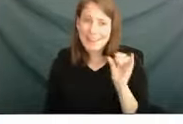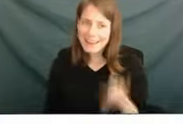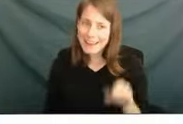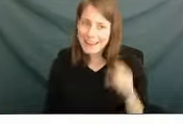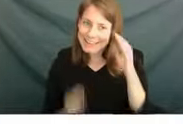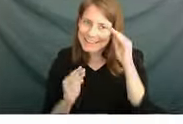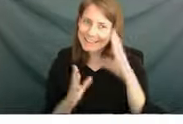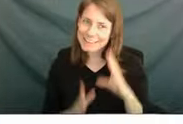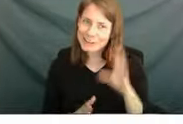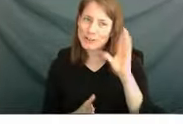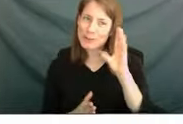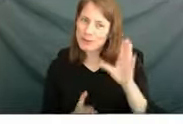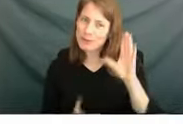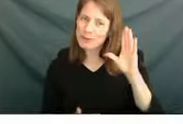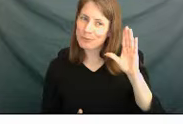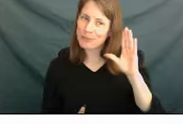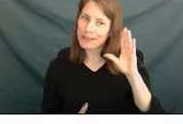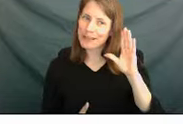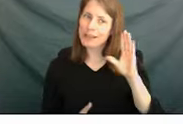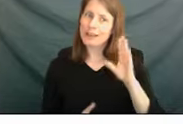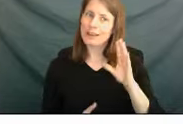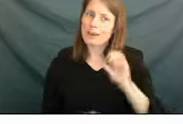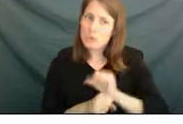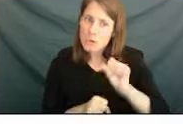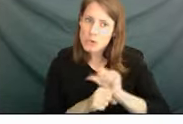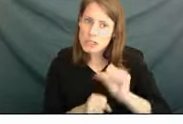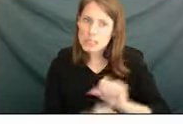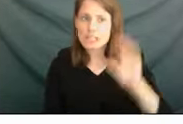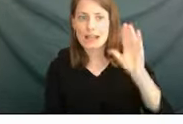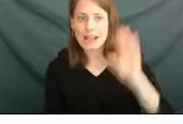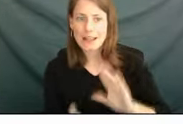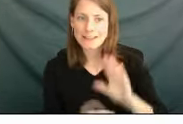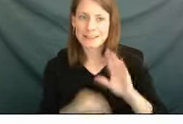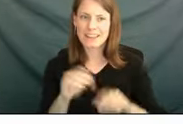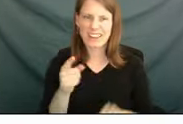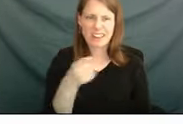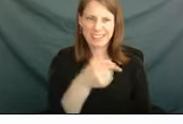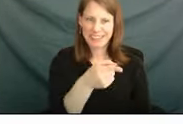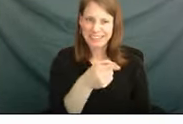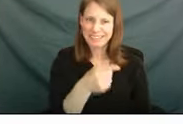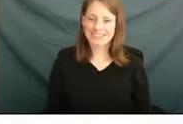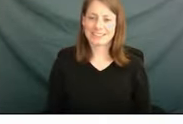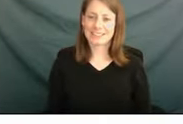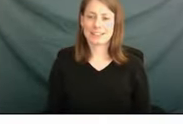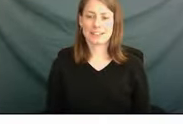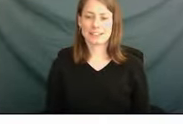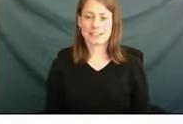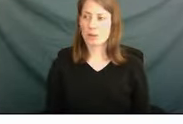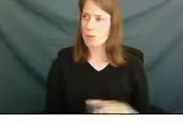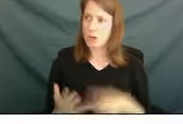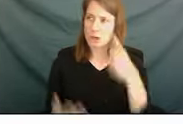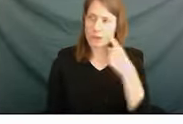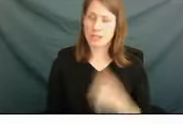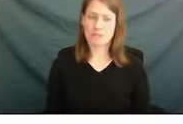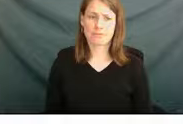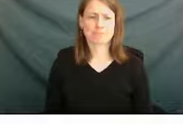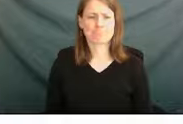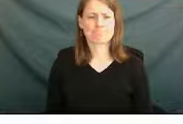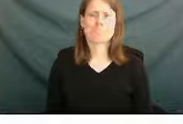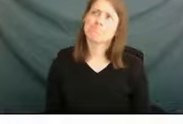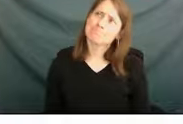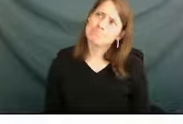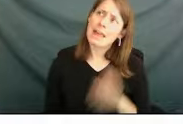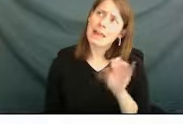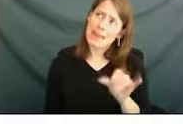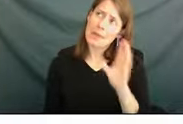when you hear about that teacher, what do you think about him? It would make my life easier, but it does kind of, it